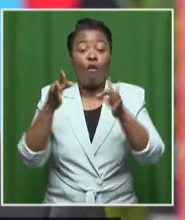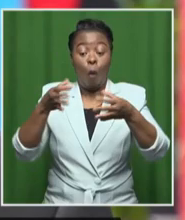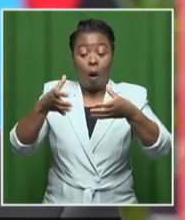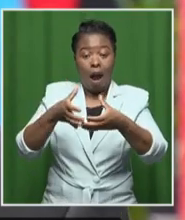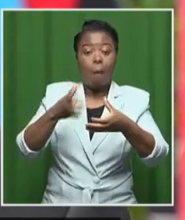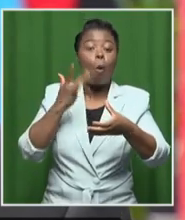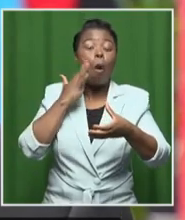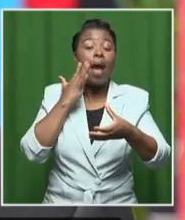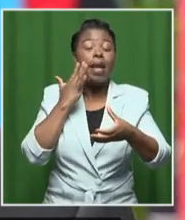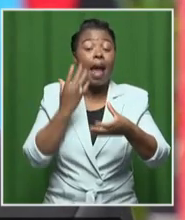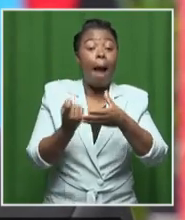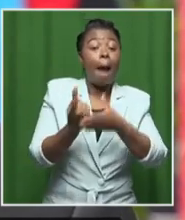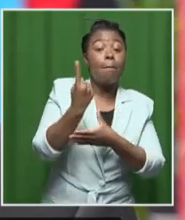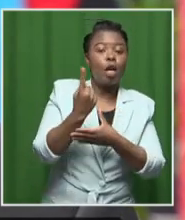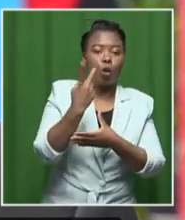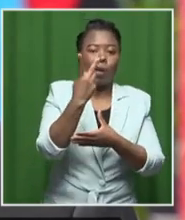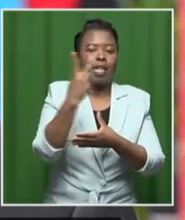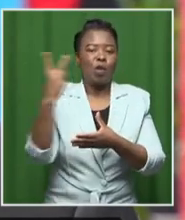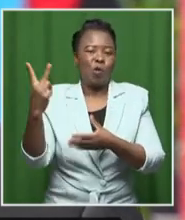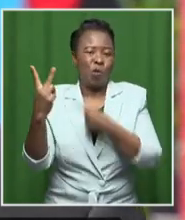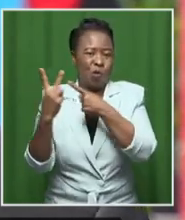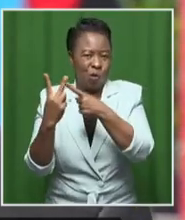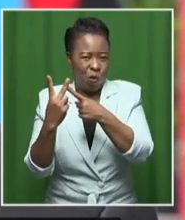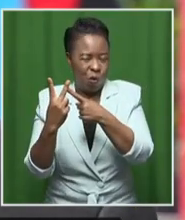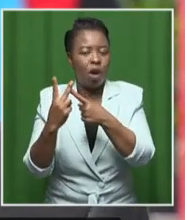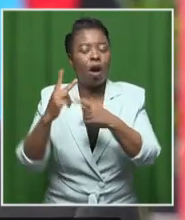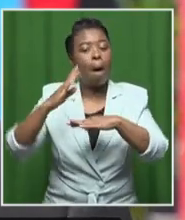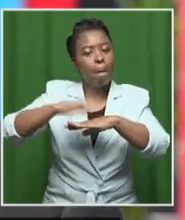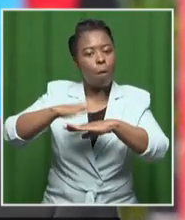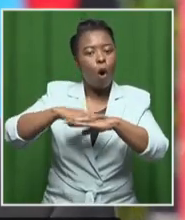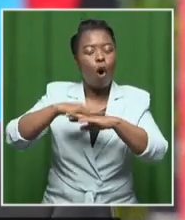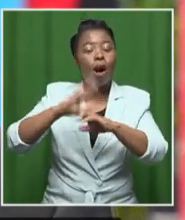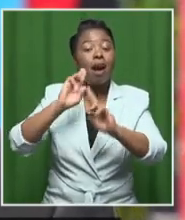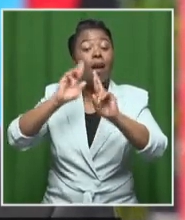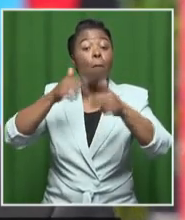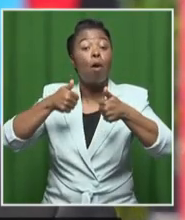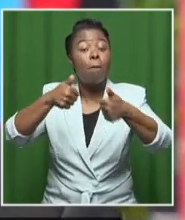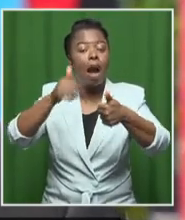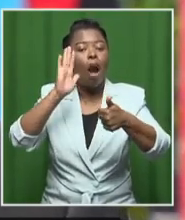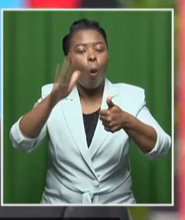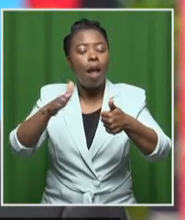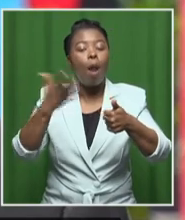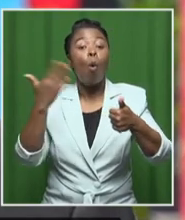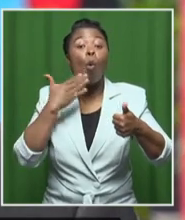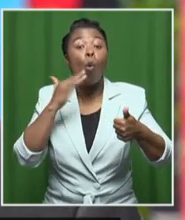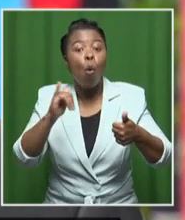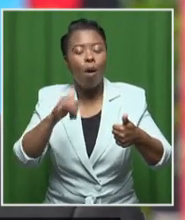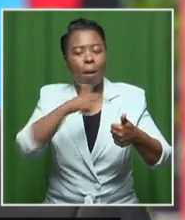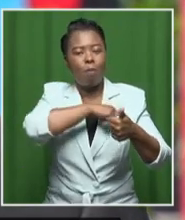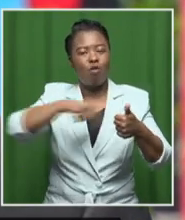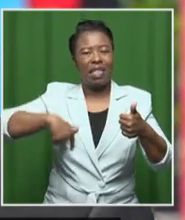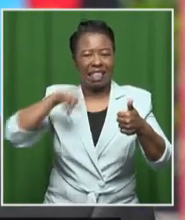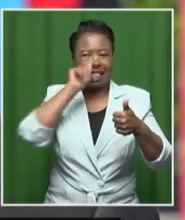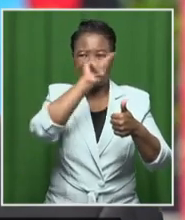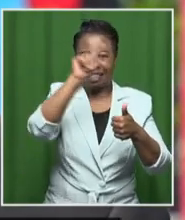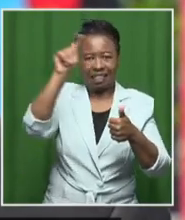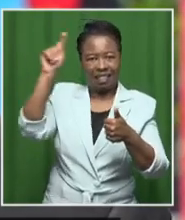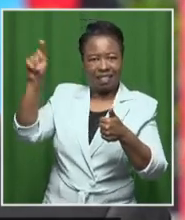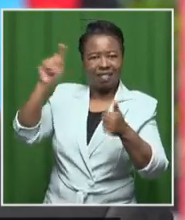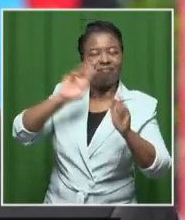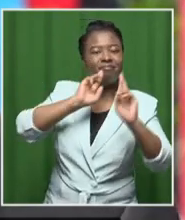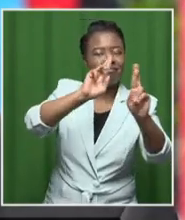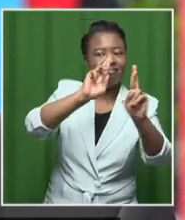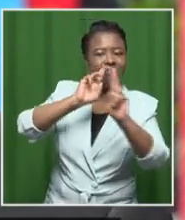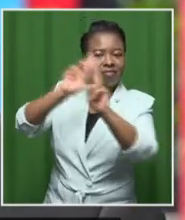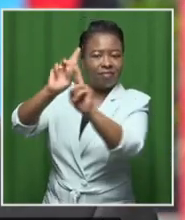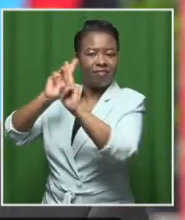on the 22nd, where there will also be a report back to the heads of state. And that will